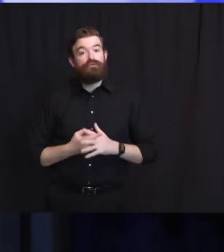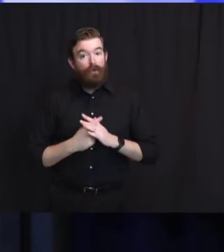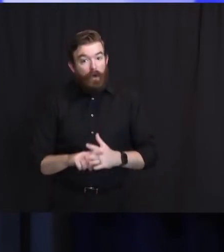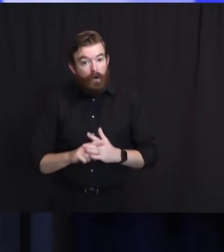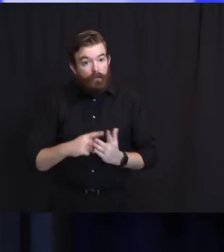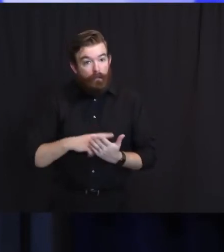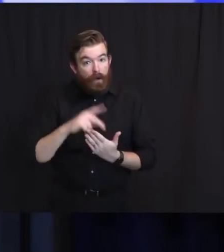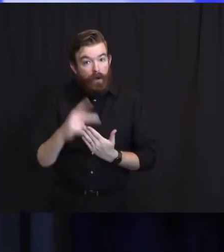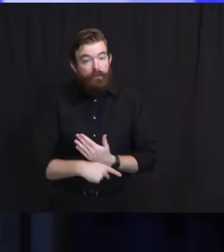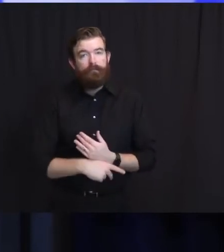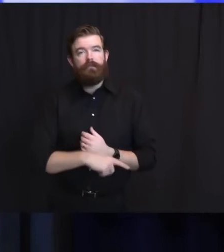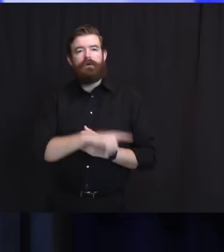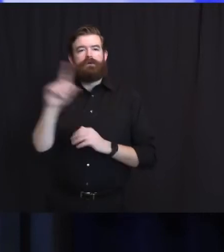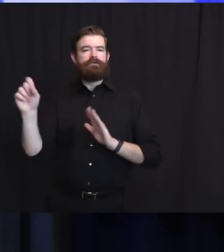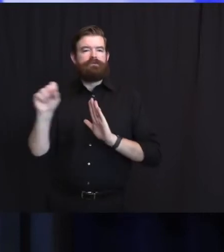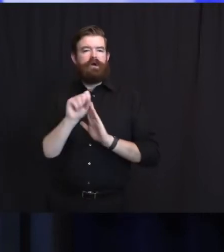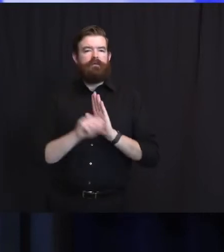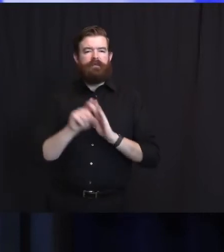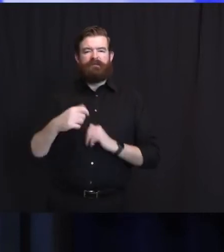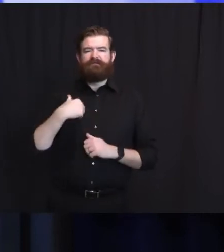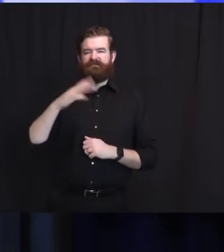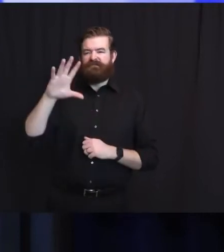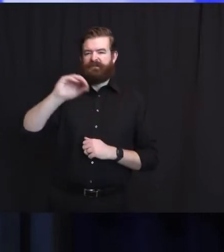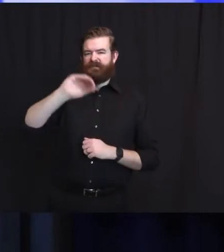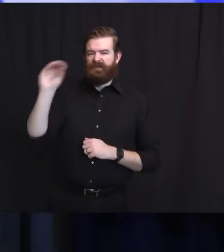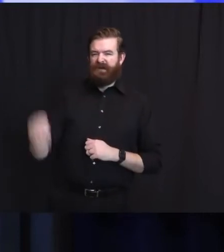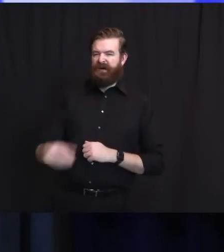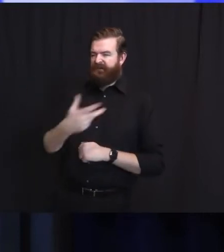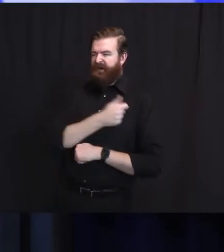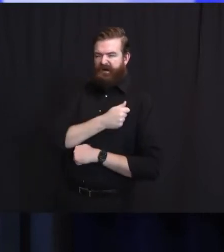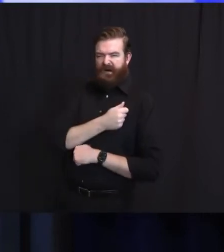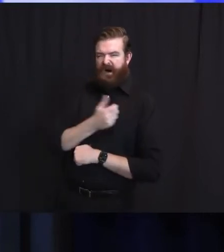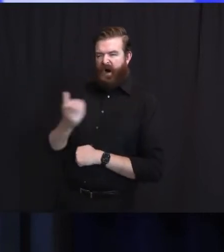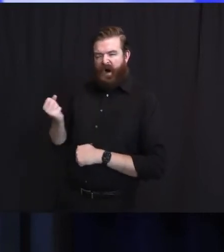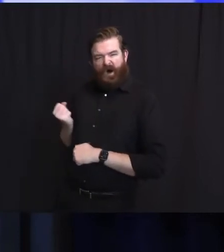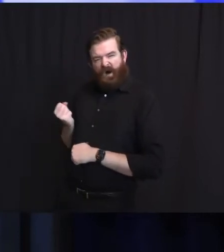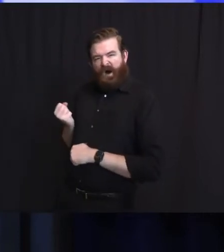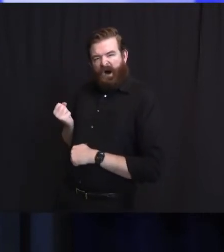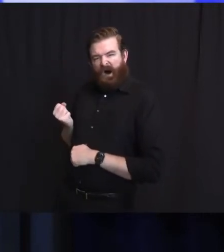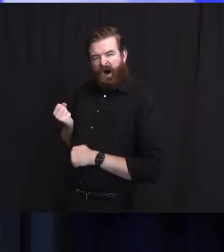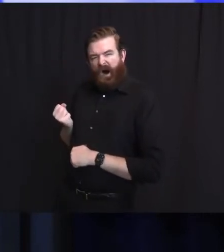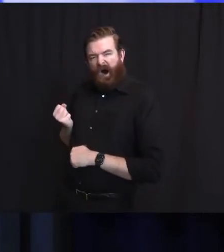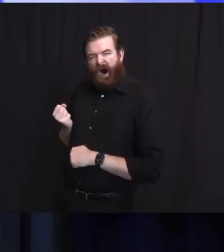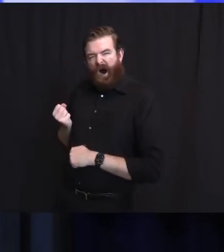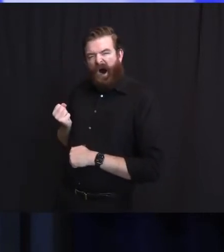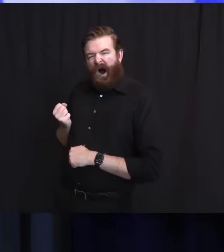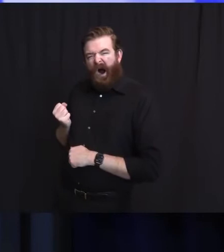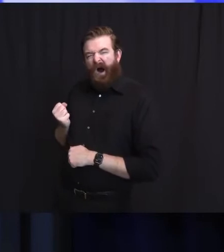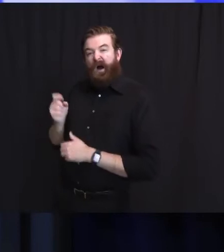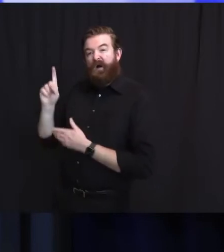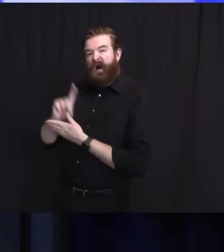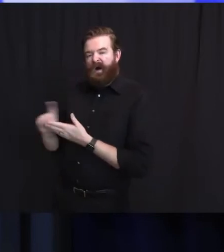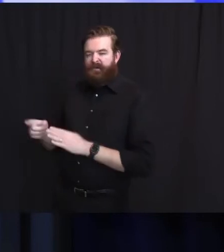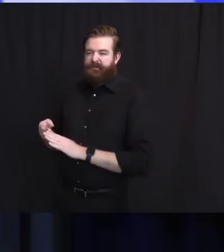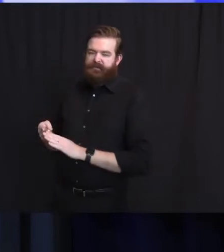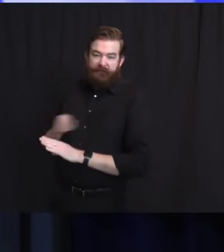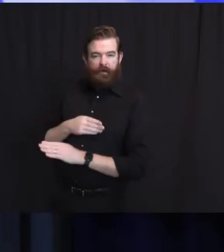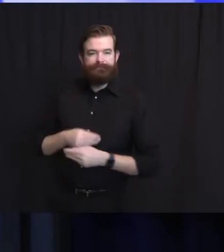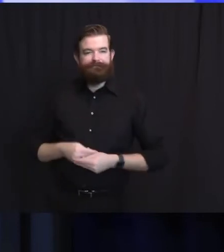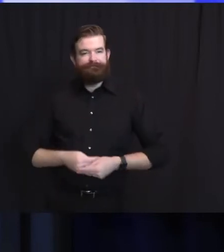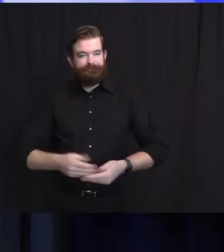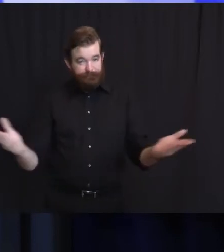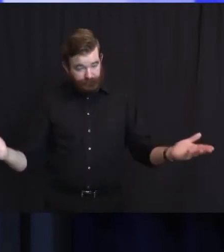of needed doses reserved for the program a week prior to the launch. In other words, CVS and Walgreens would not be able to